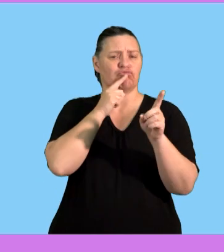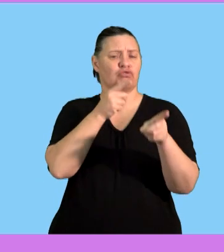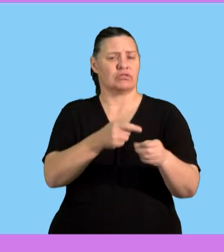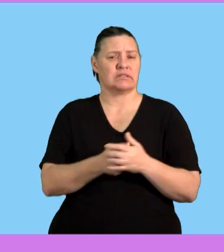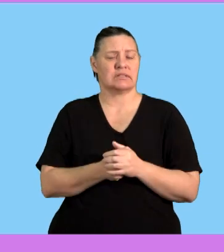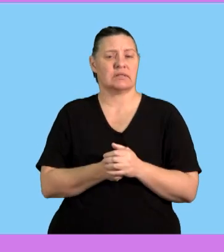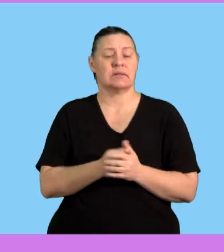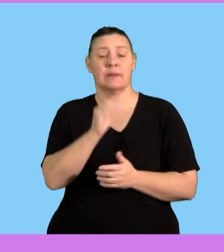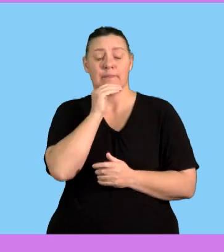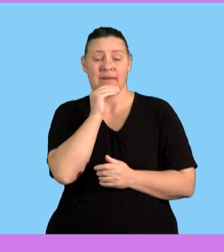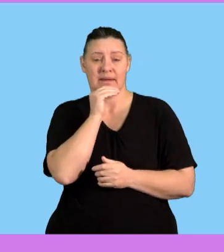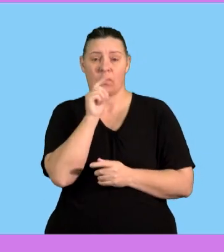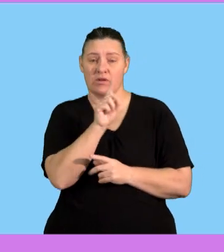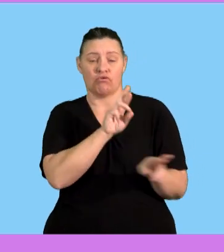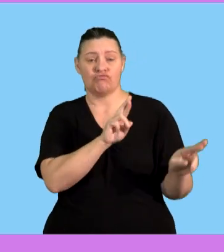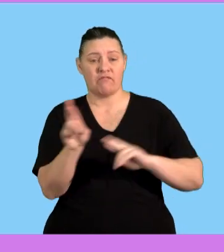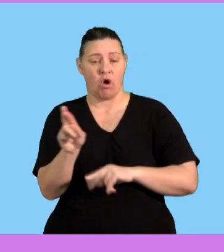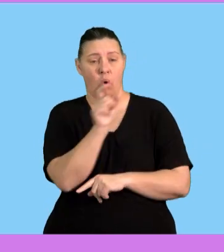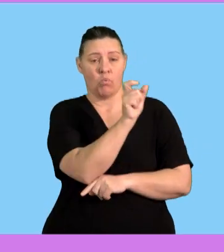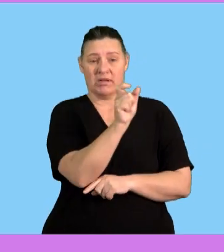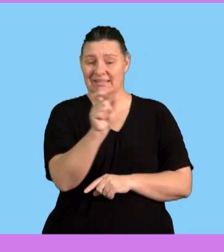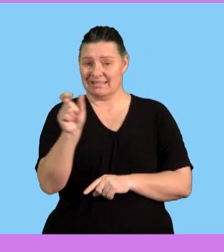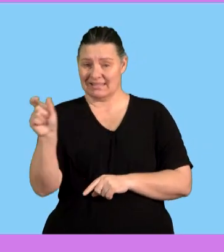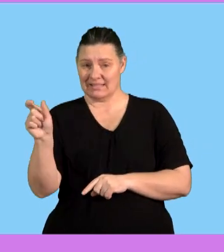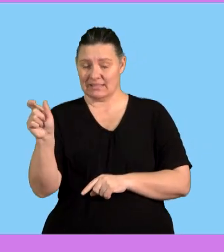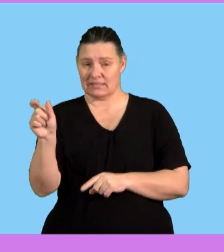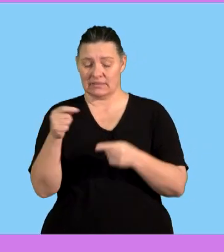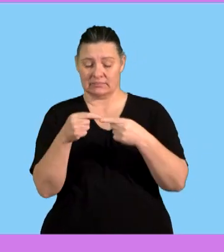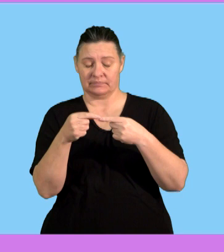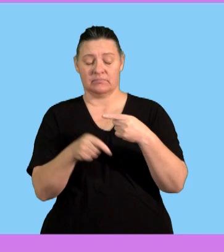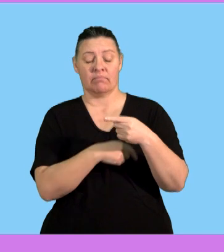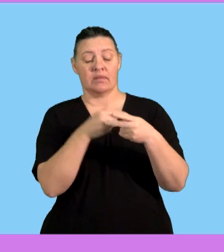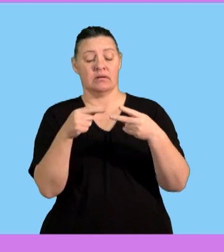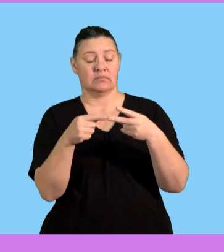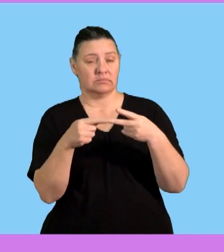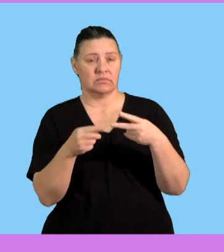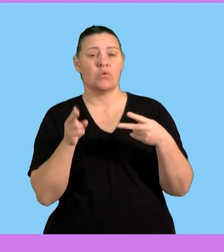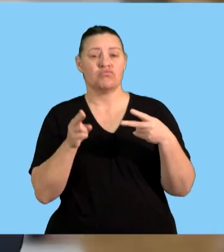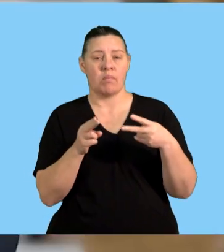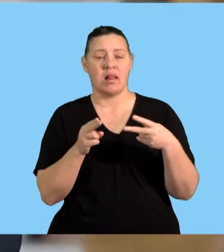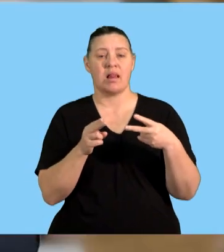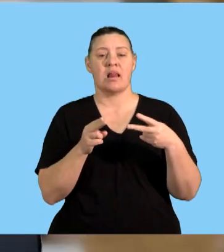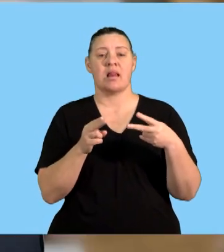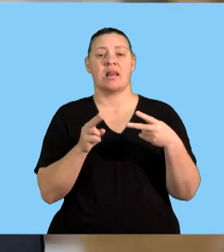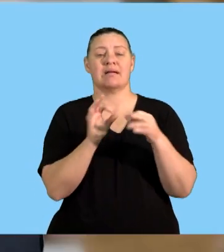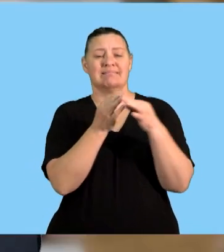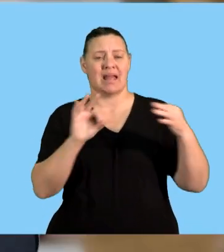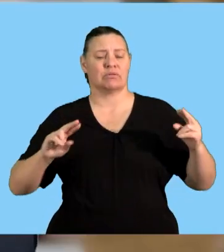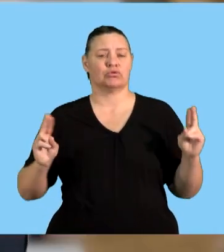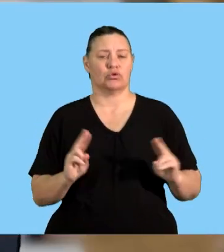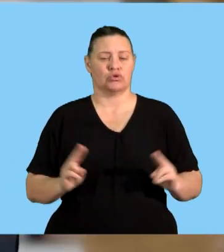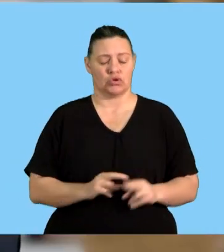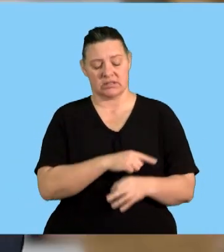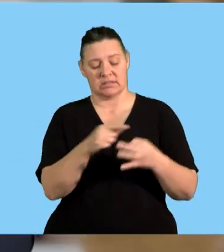instructions? It is basically, it refers to text, right? That's the first thing that's important. And it's normally brief sentences